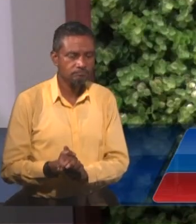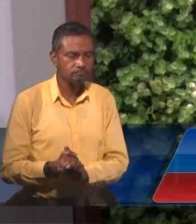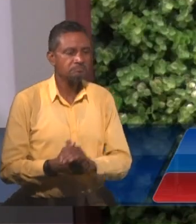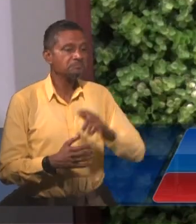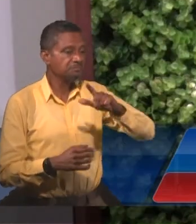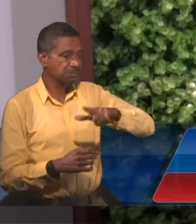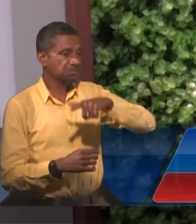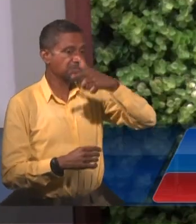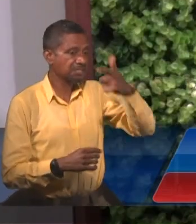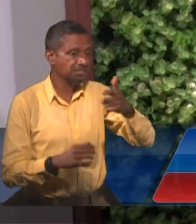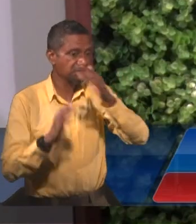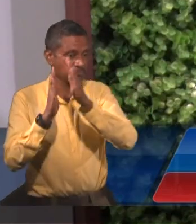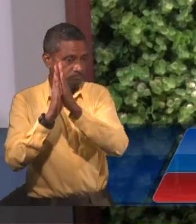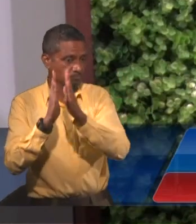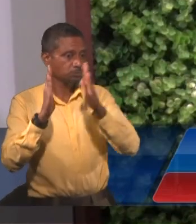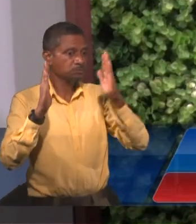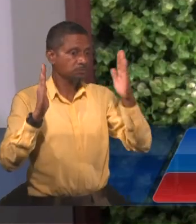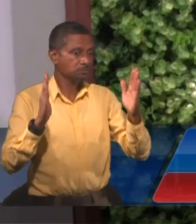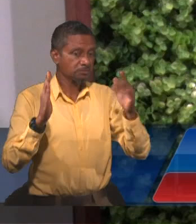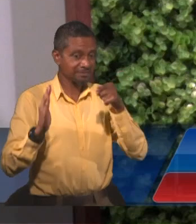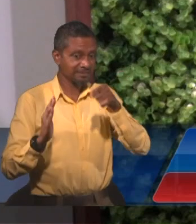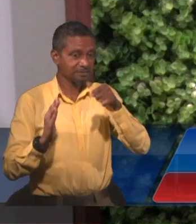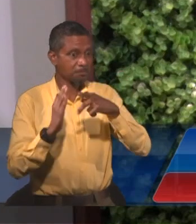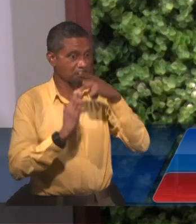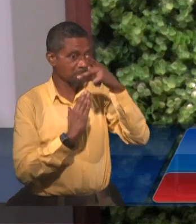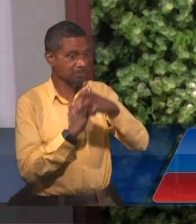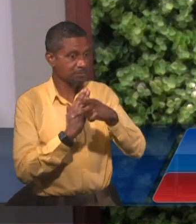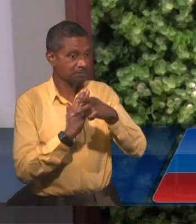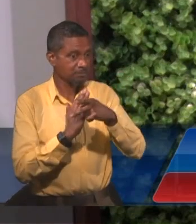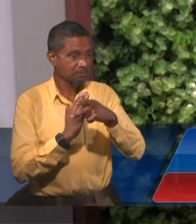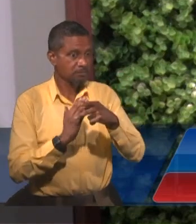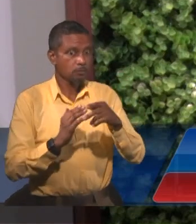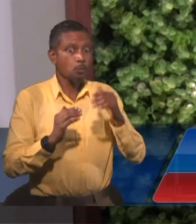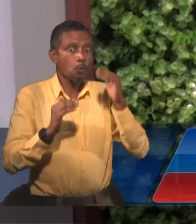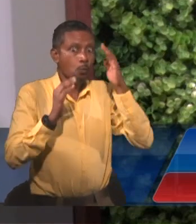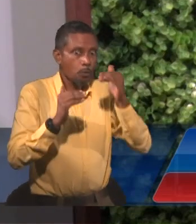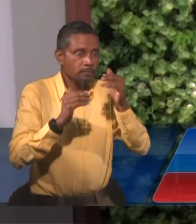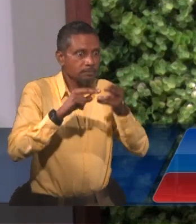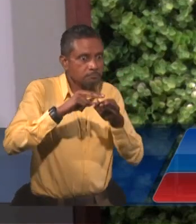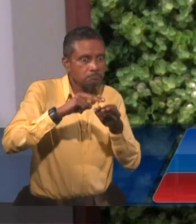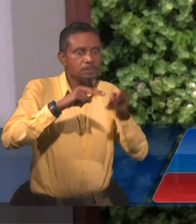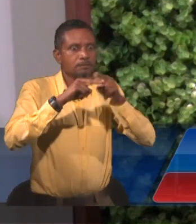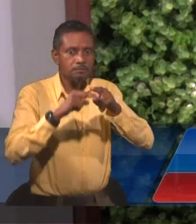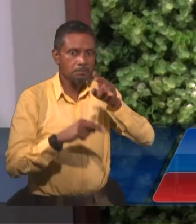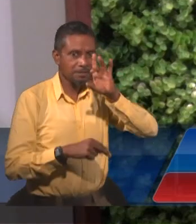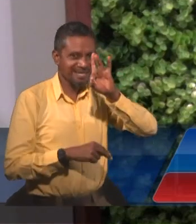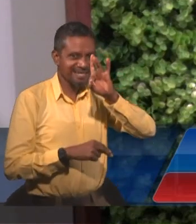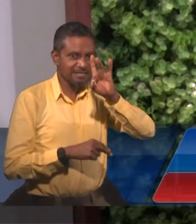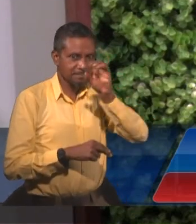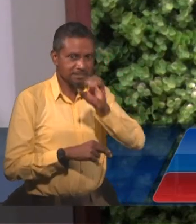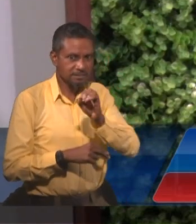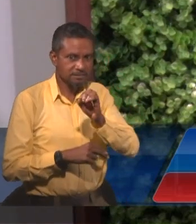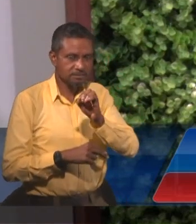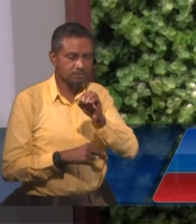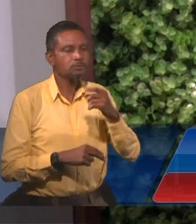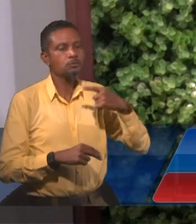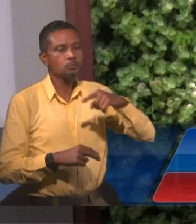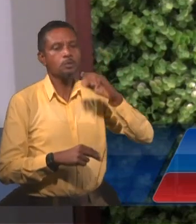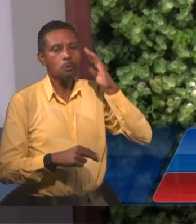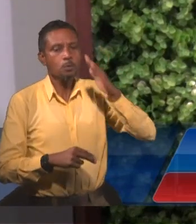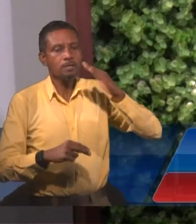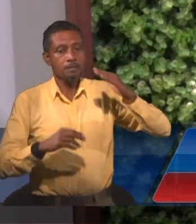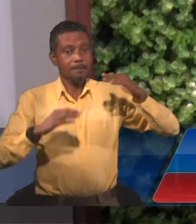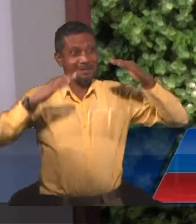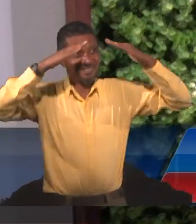phase of this program, we're supposed to carry it about 8%, and we will be utilizing the rooftop of most of the buildings